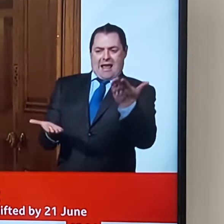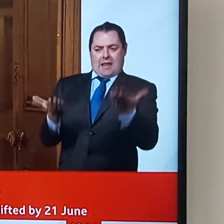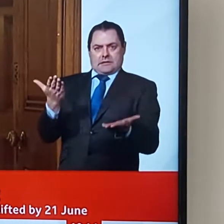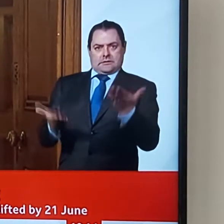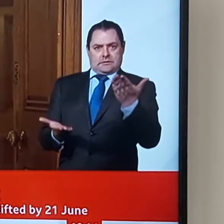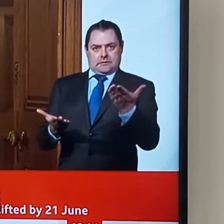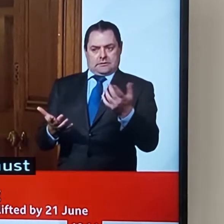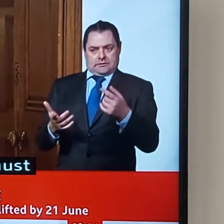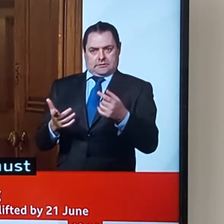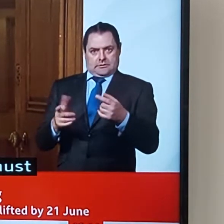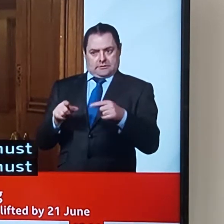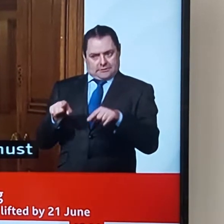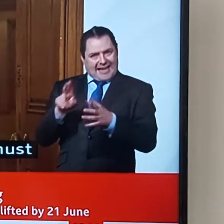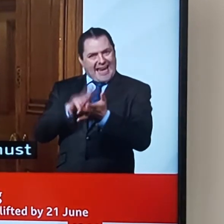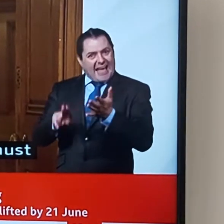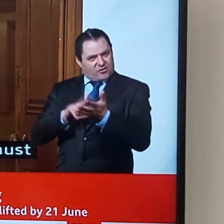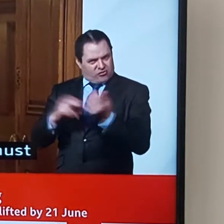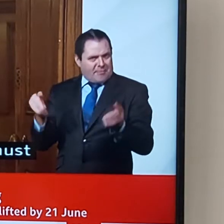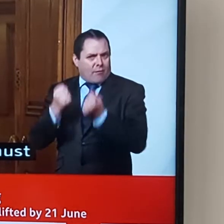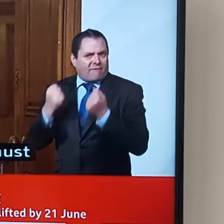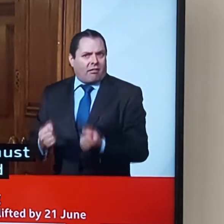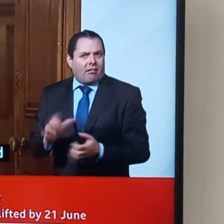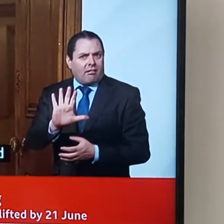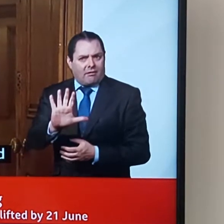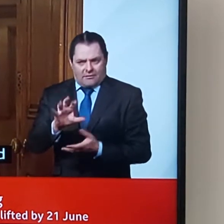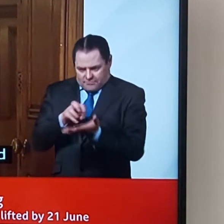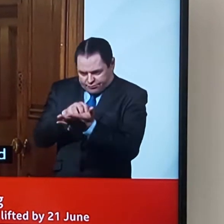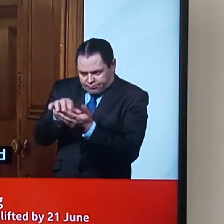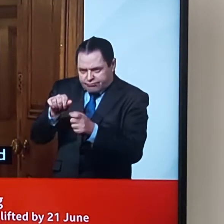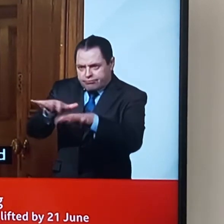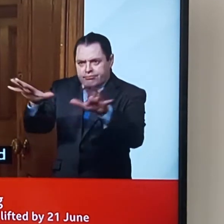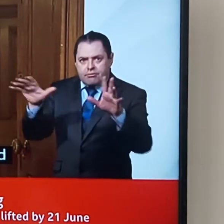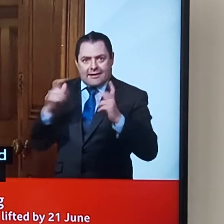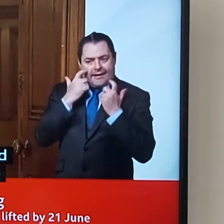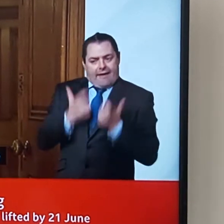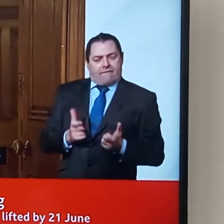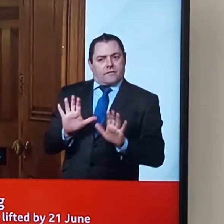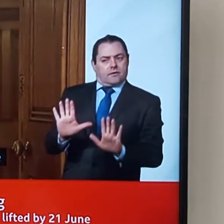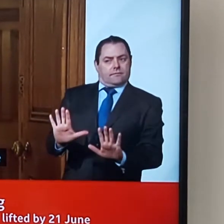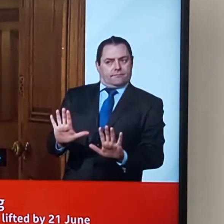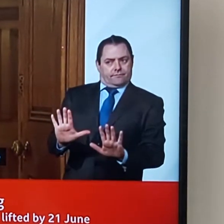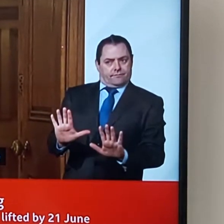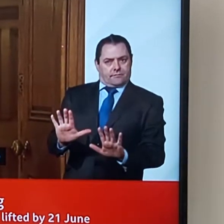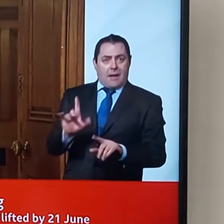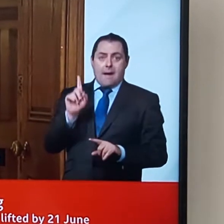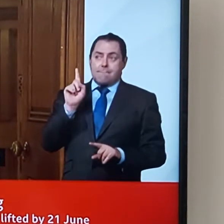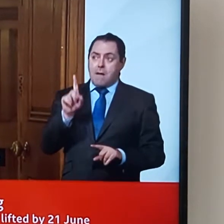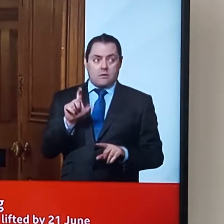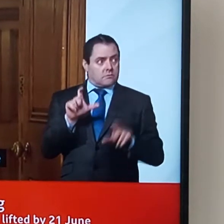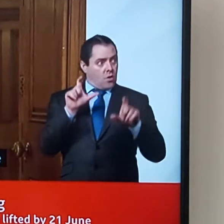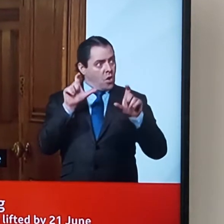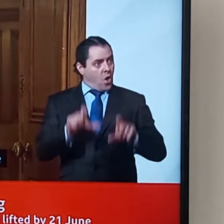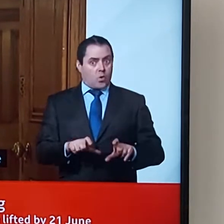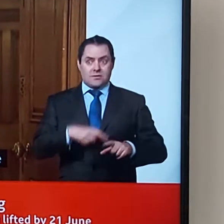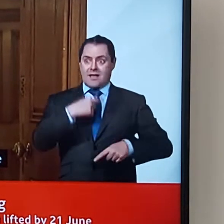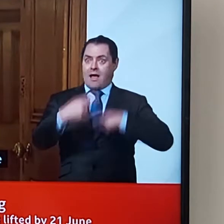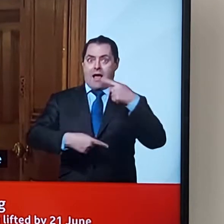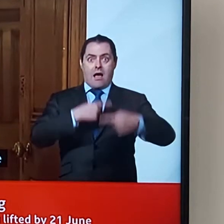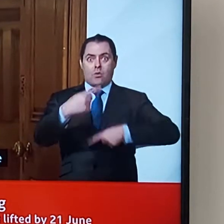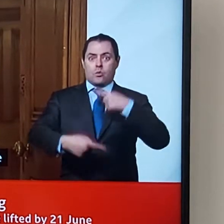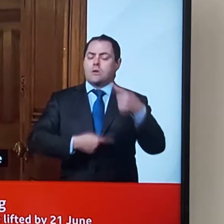humble in the face of nature. But also, we must accept that we cannot persist